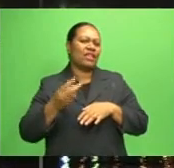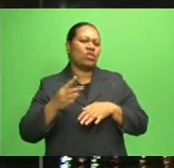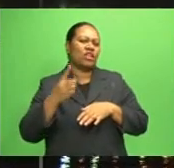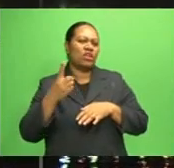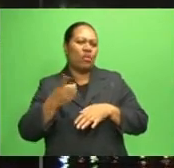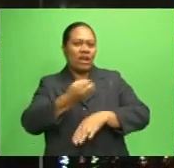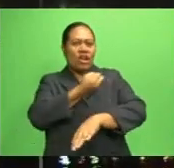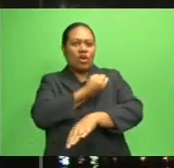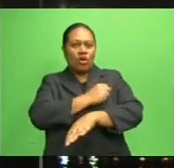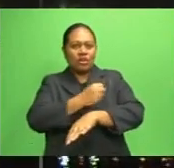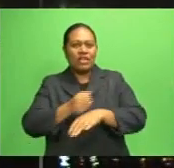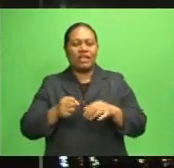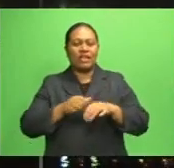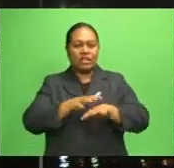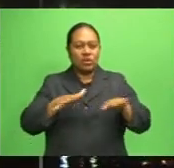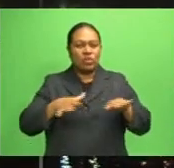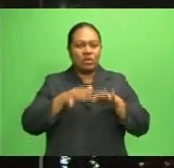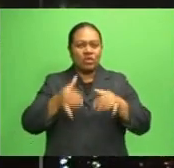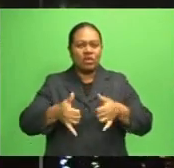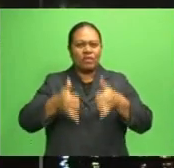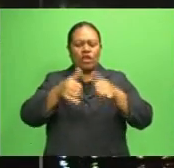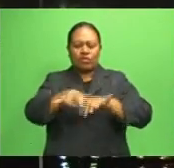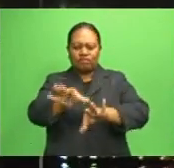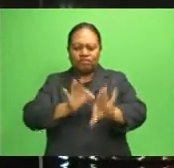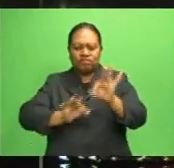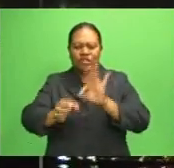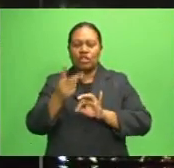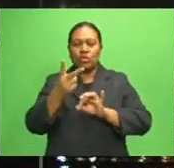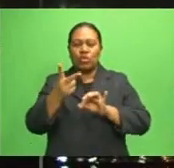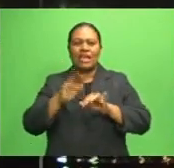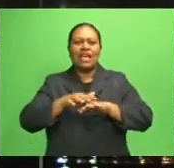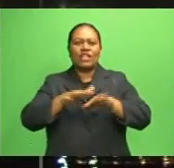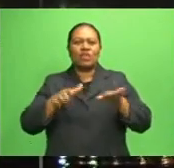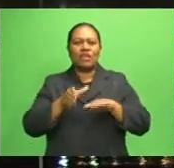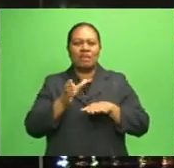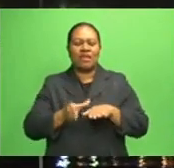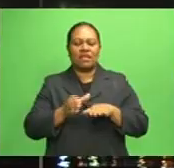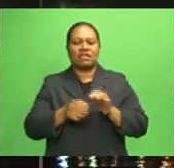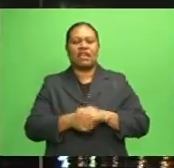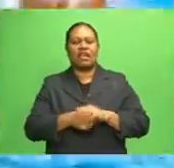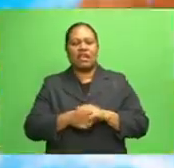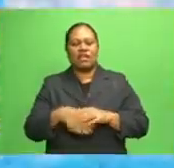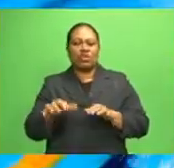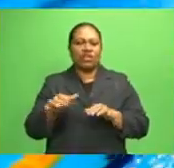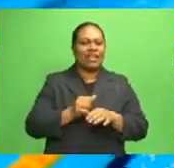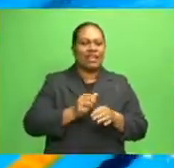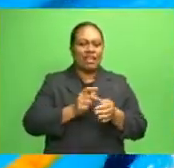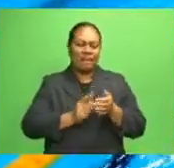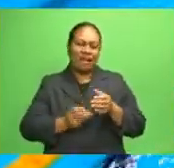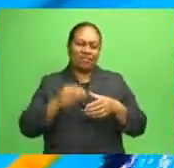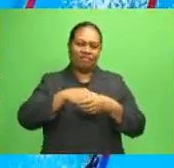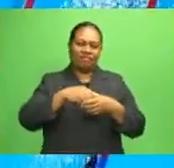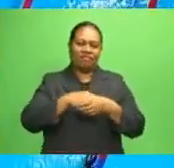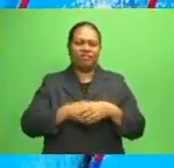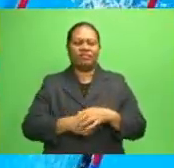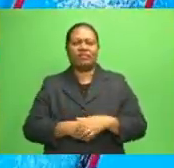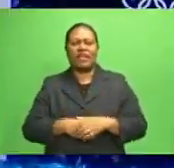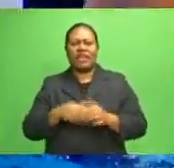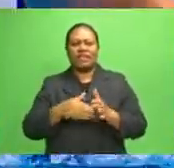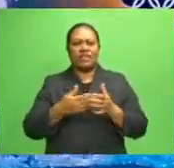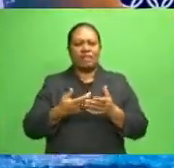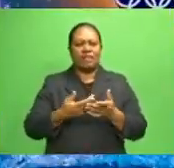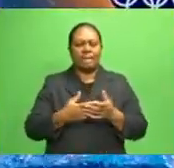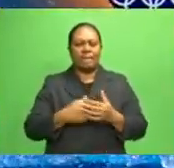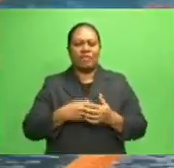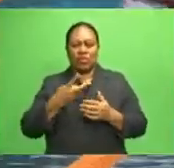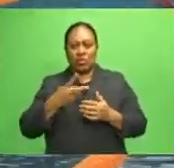Oceania Swimming Championship to select the 2 swimmers that will take the Olympic quota spots. Fiji was due to host the championship from the 15th